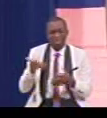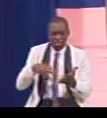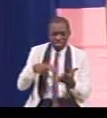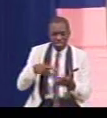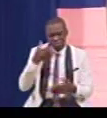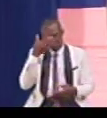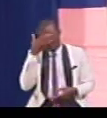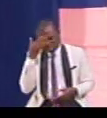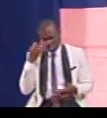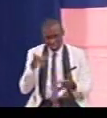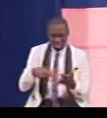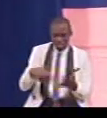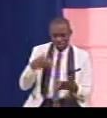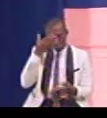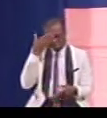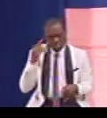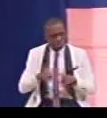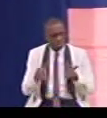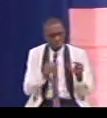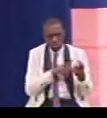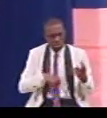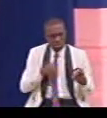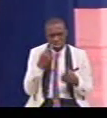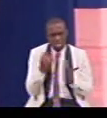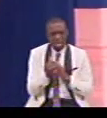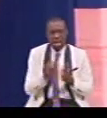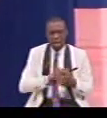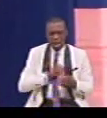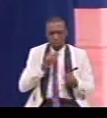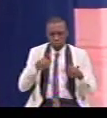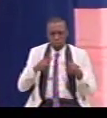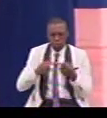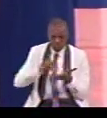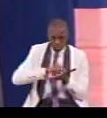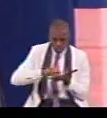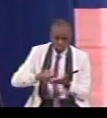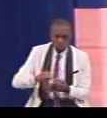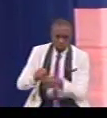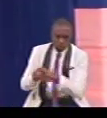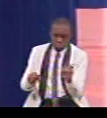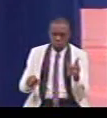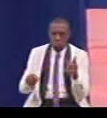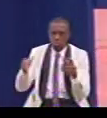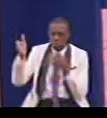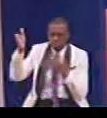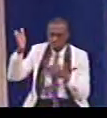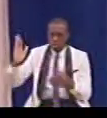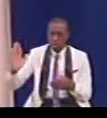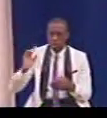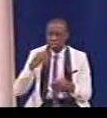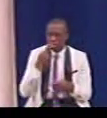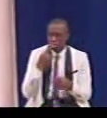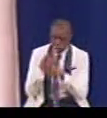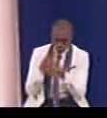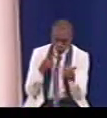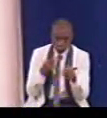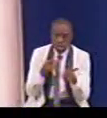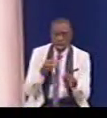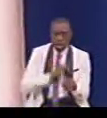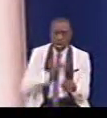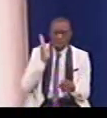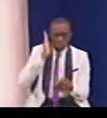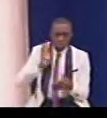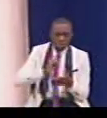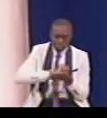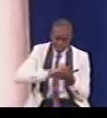what I'm going to do for you I'm going to sanctify you is he talking to you and then he says the purpose is I'll